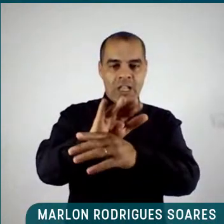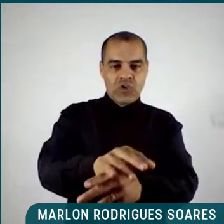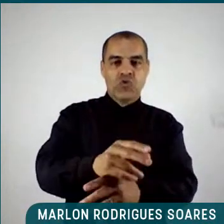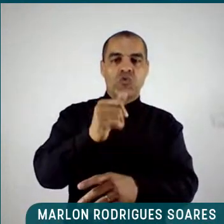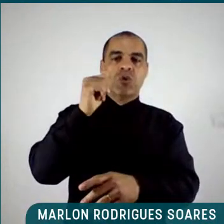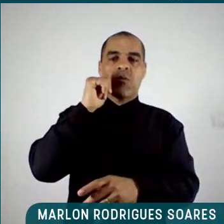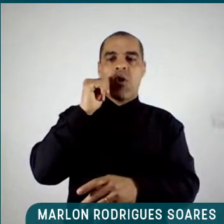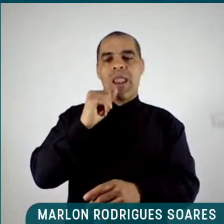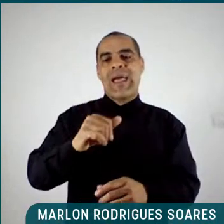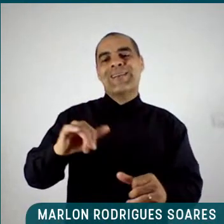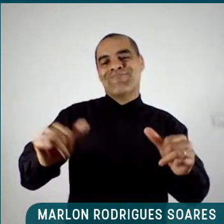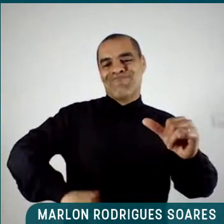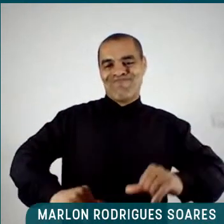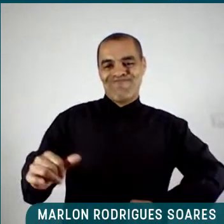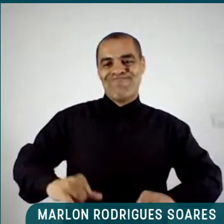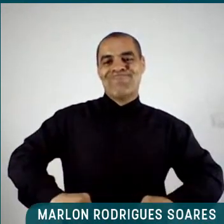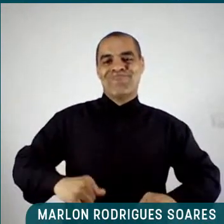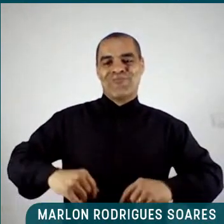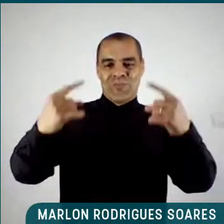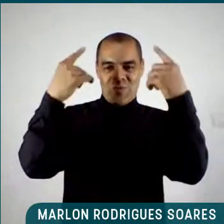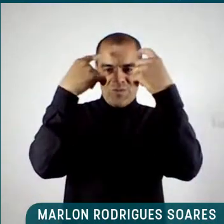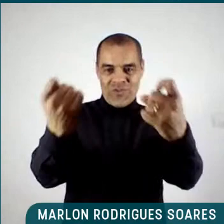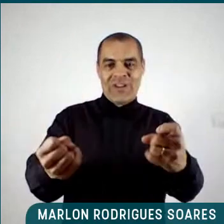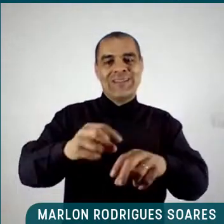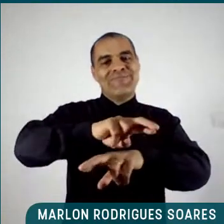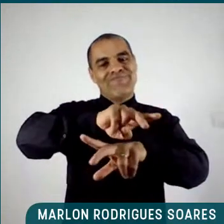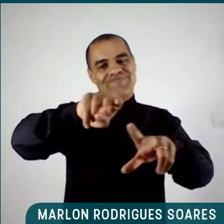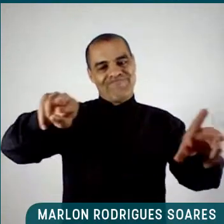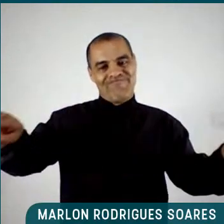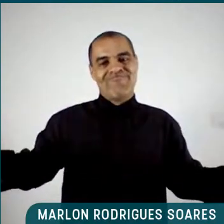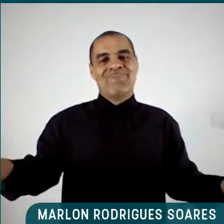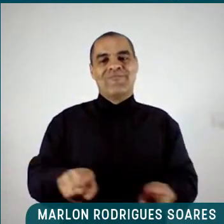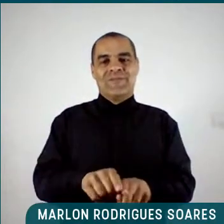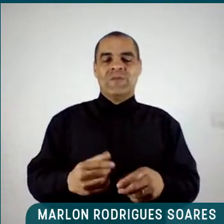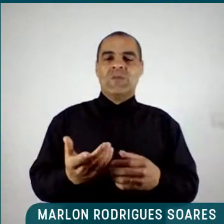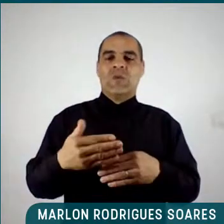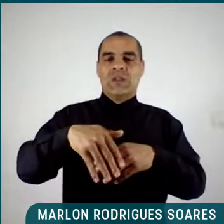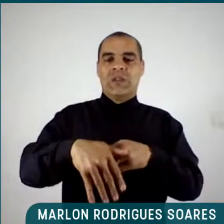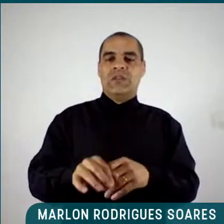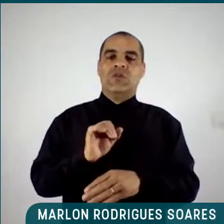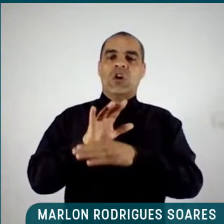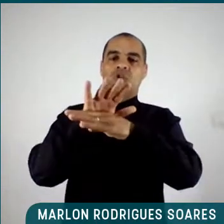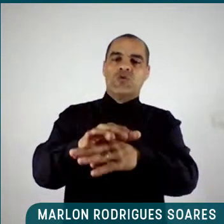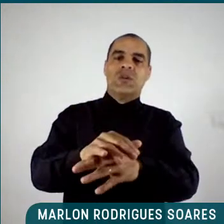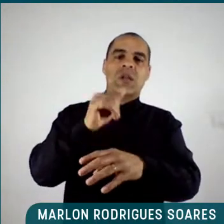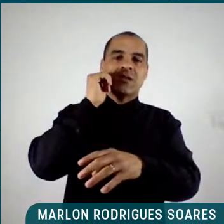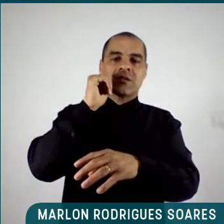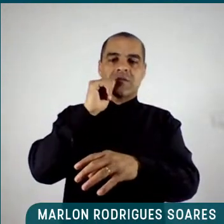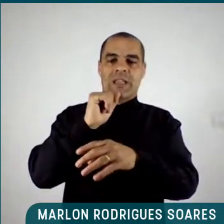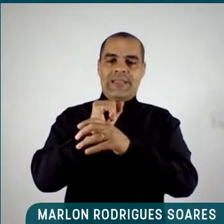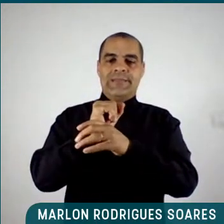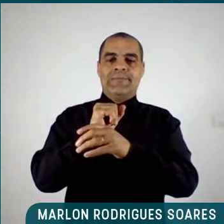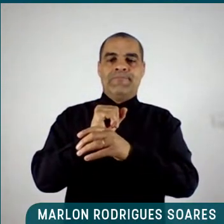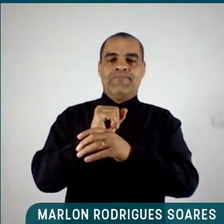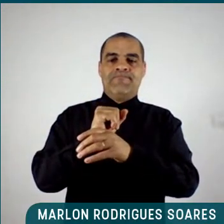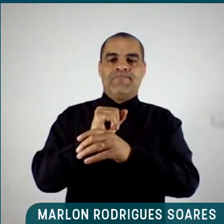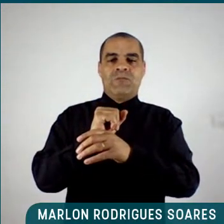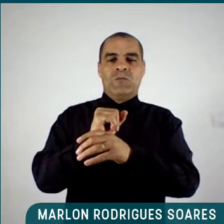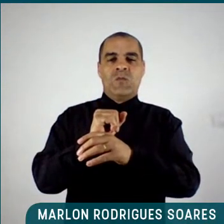donations for women that are suffering violence of gender and solicitors who want to help them.